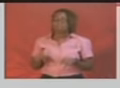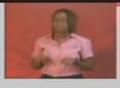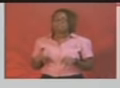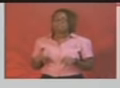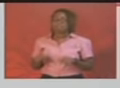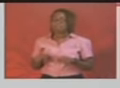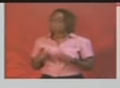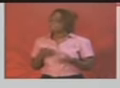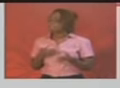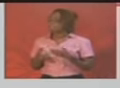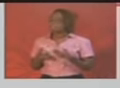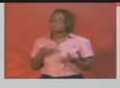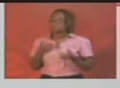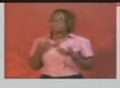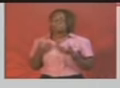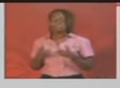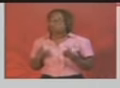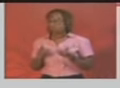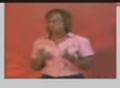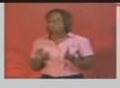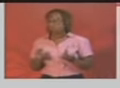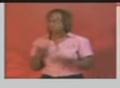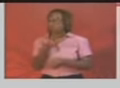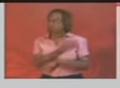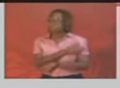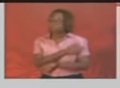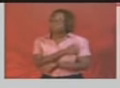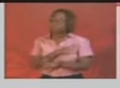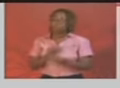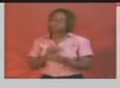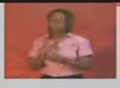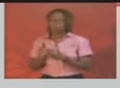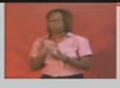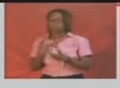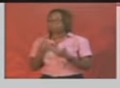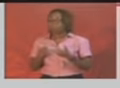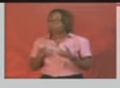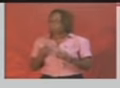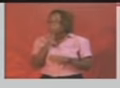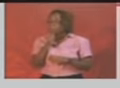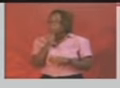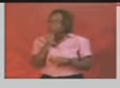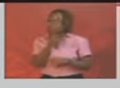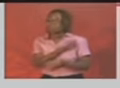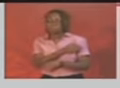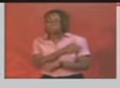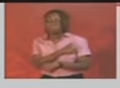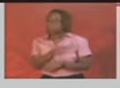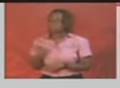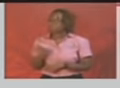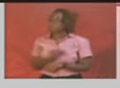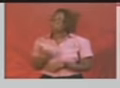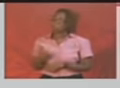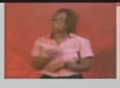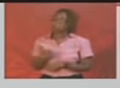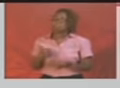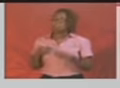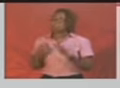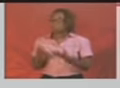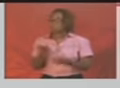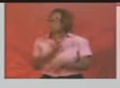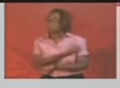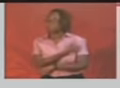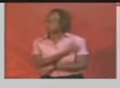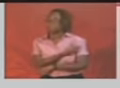the ministry, we will partner with the private sector entities and TTMA, the Nursing Council, to ensure that that happens at the